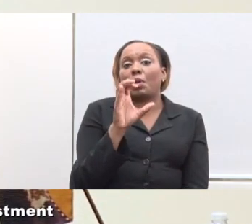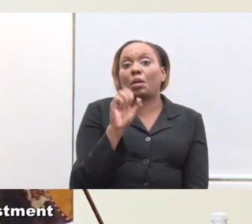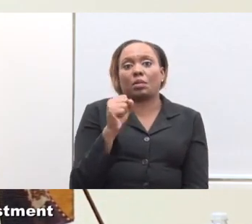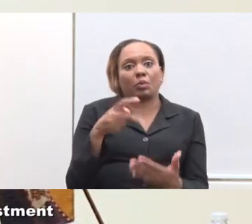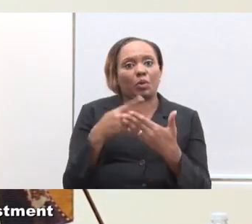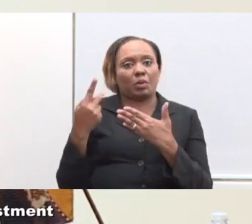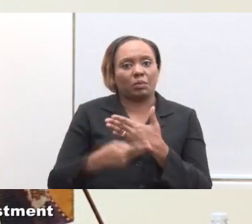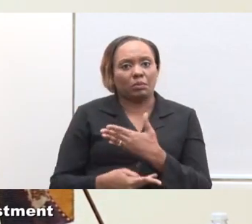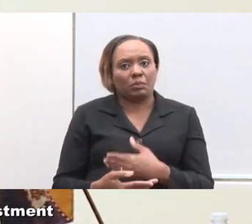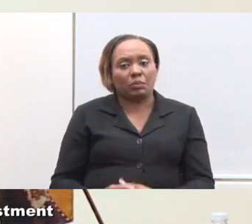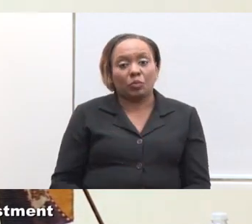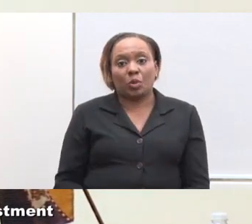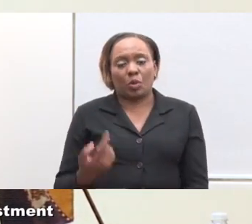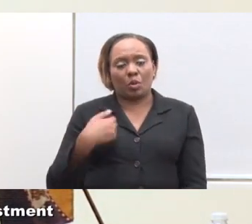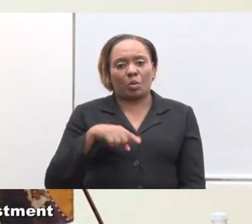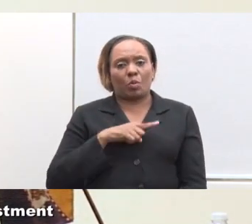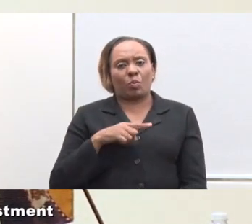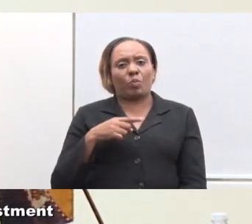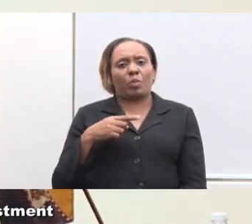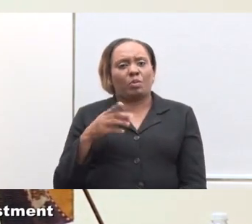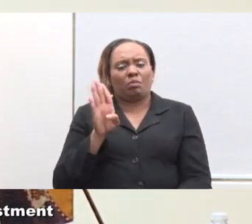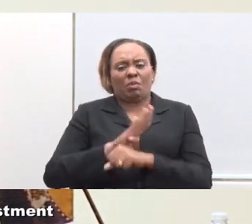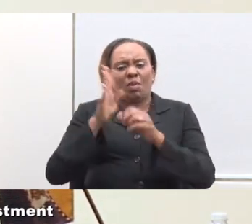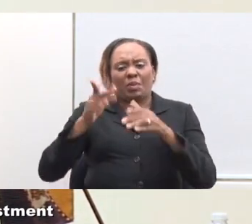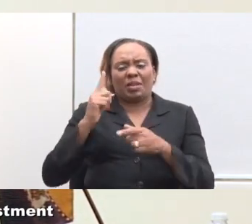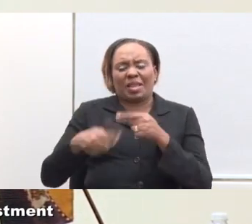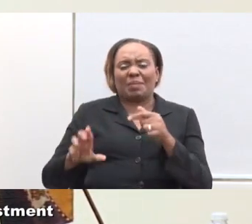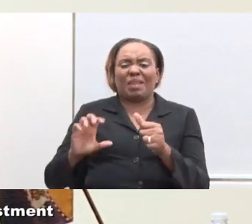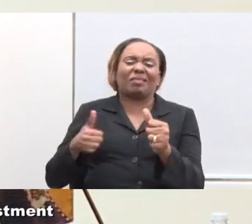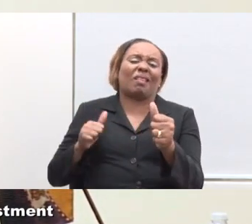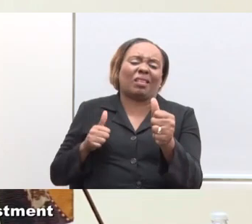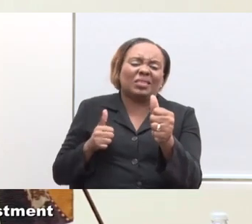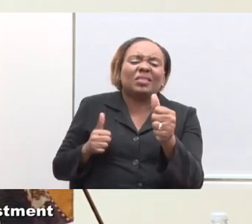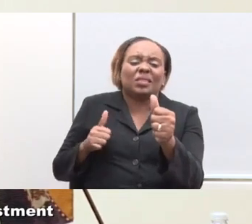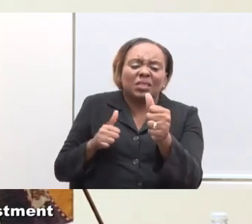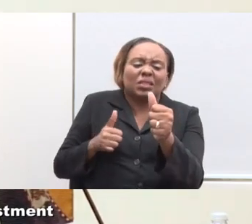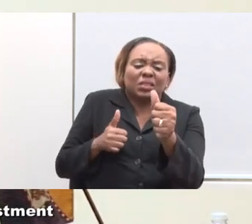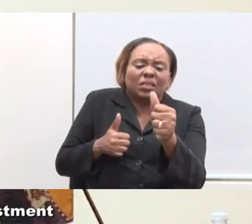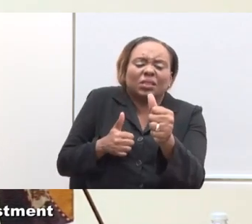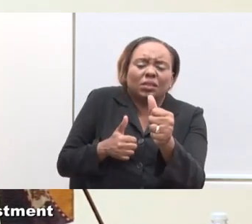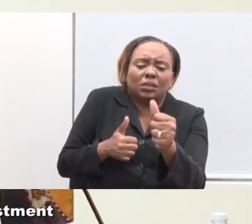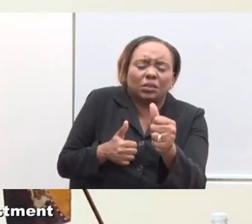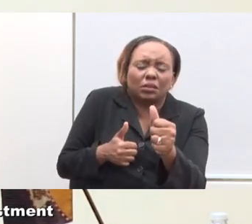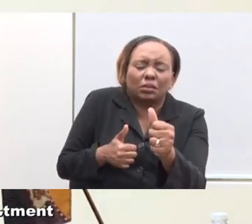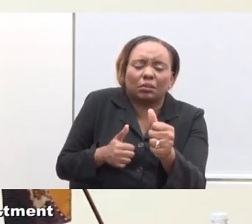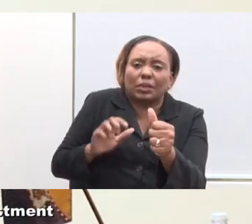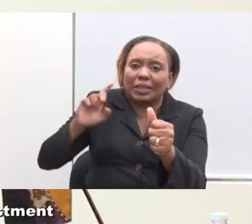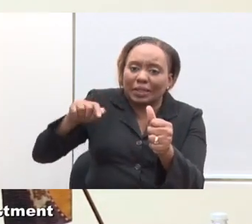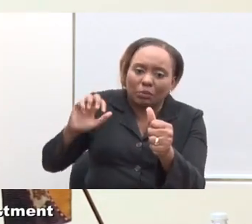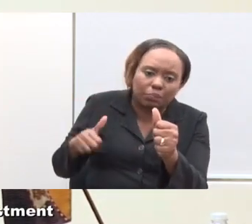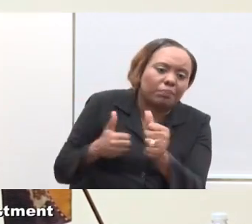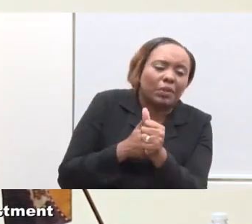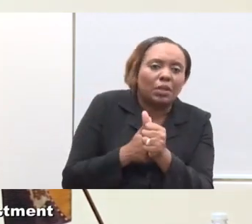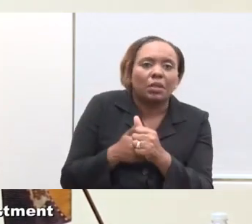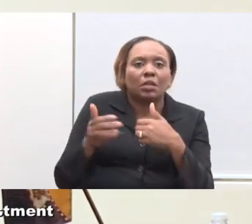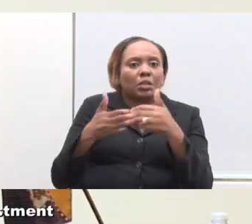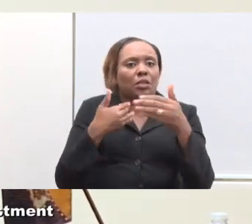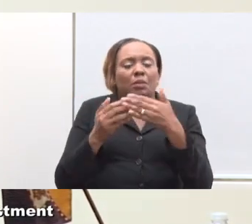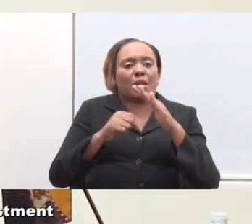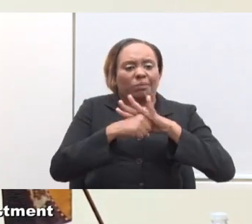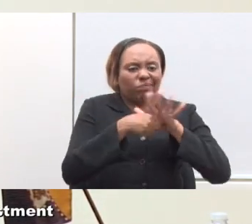children just to be catching up with the rest of the world. We know that even from here, even in a pandemic, even from